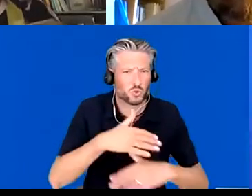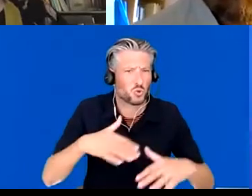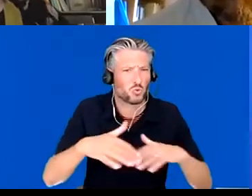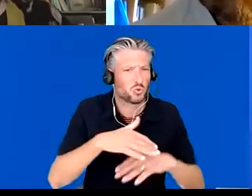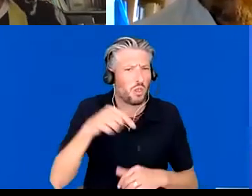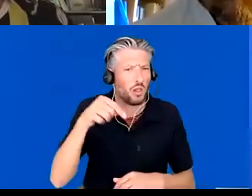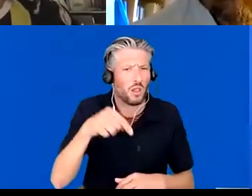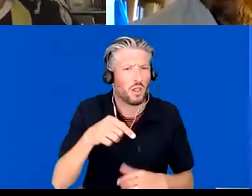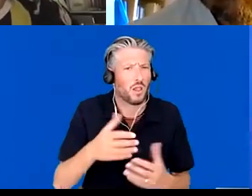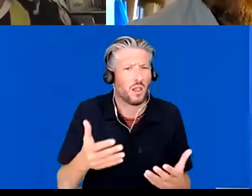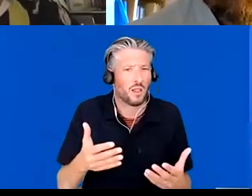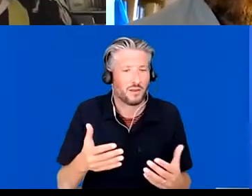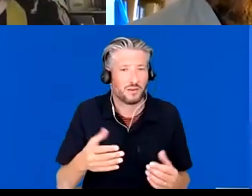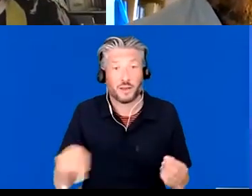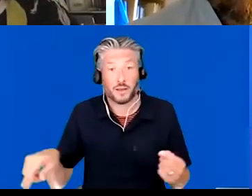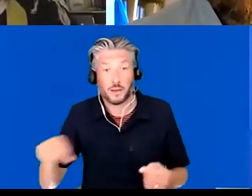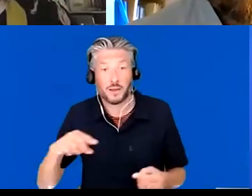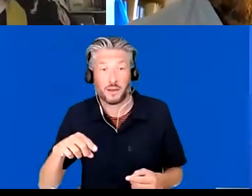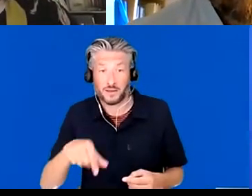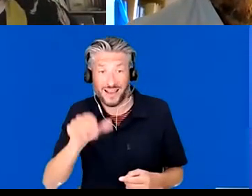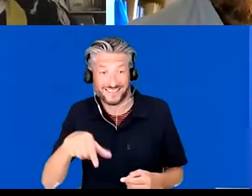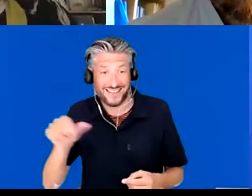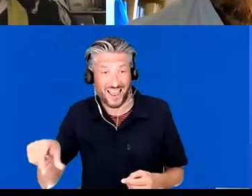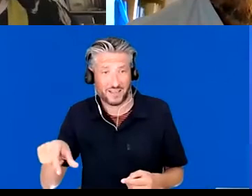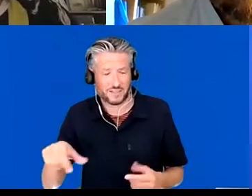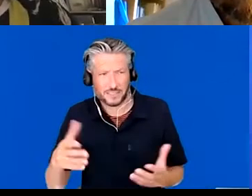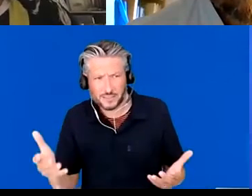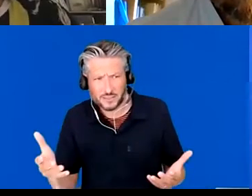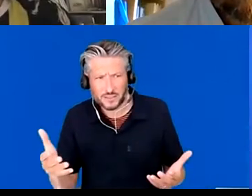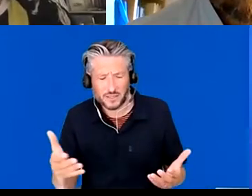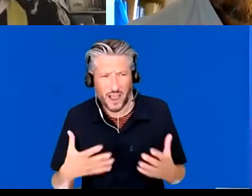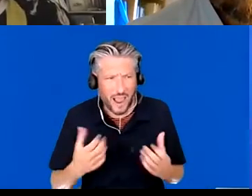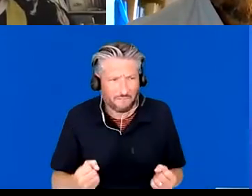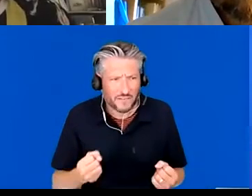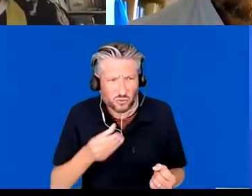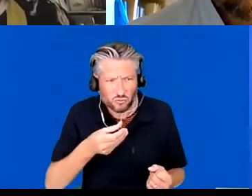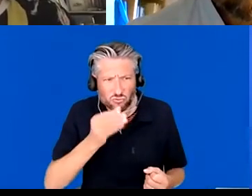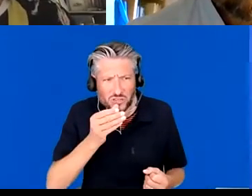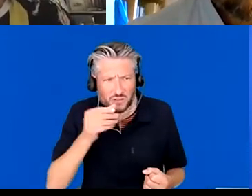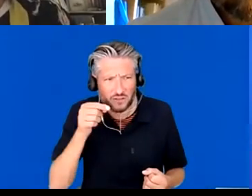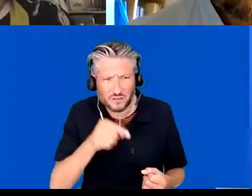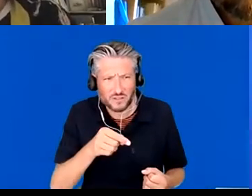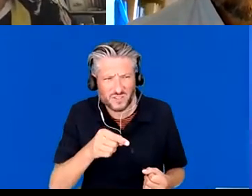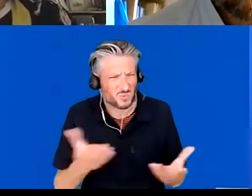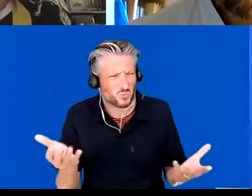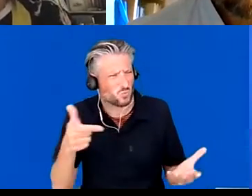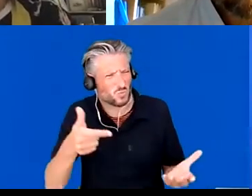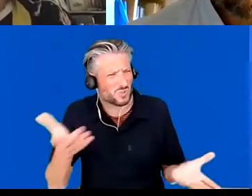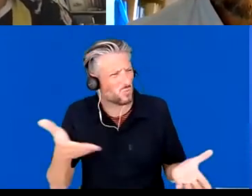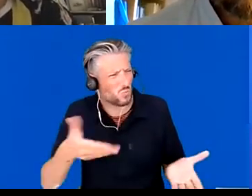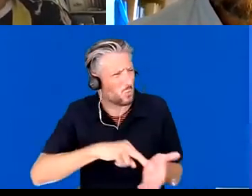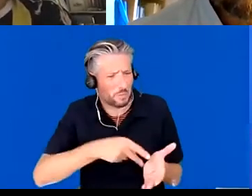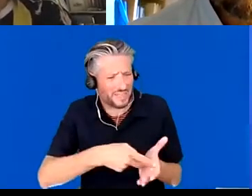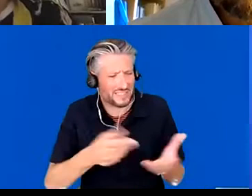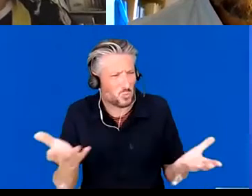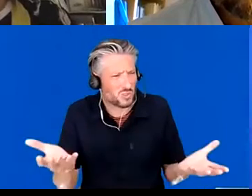you just said there's a reception, so we didn't know what to expect. Tell us next time, we're having a drink, or we're doing this,